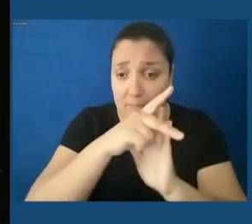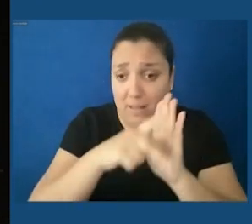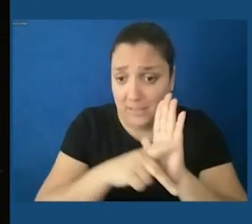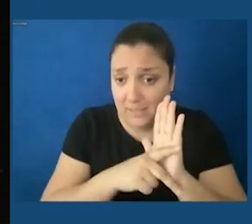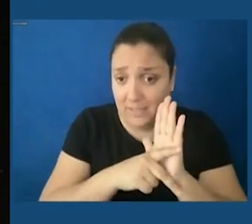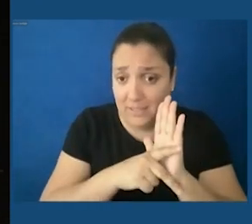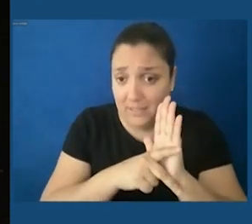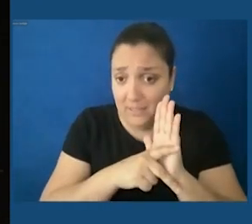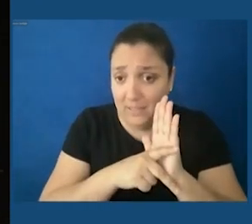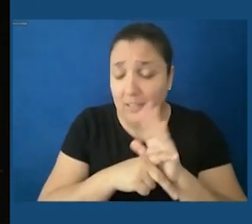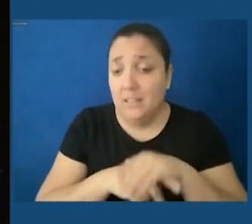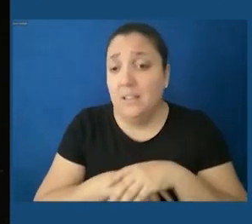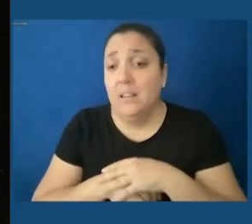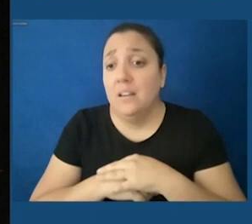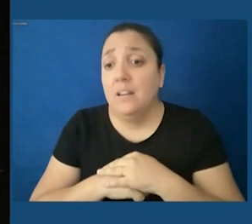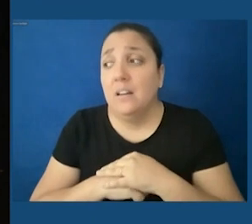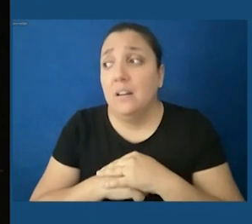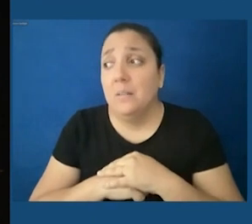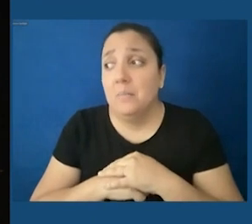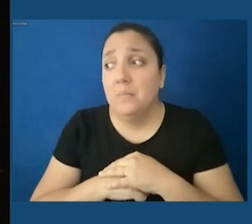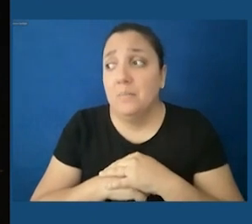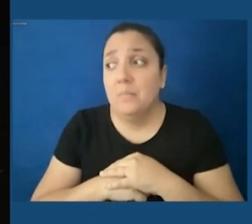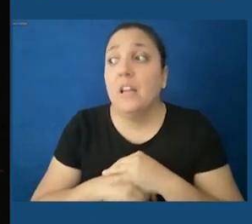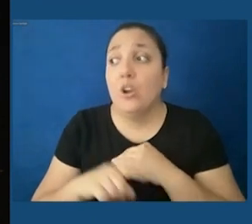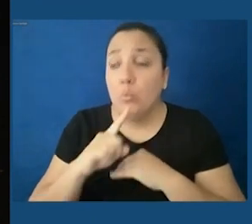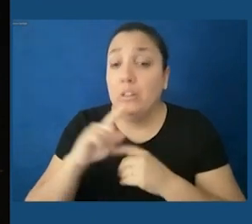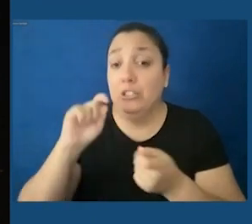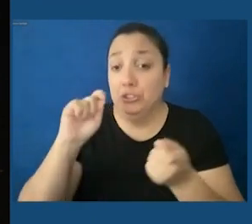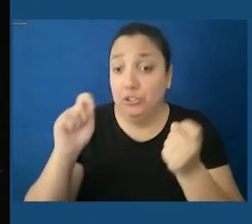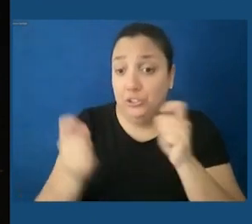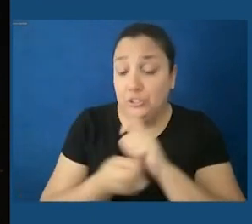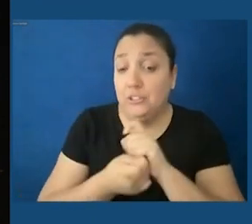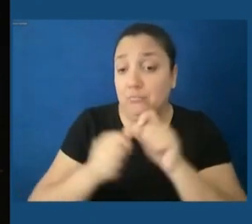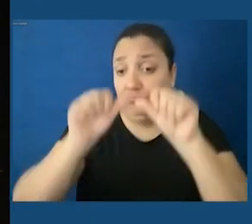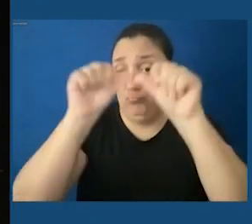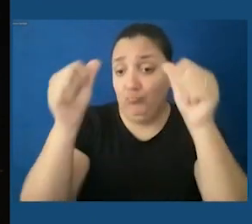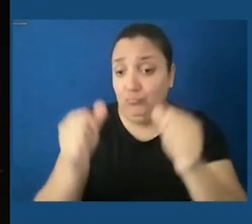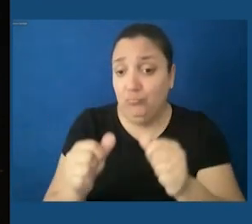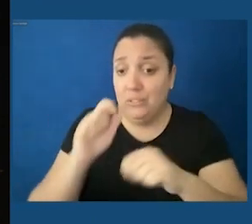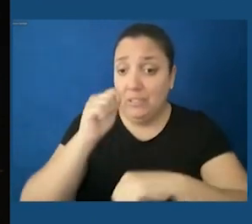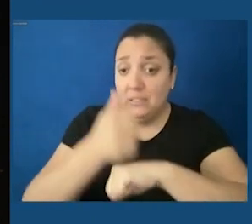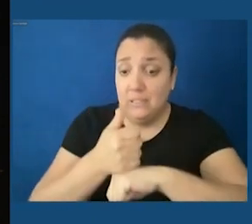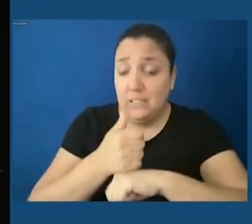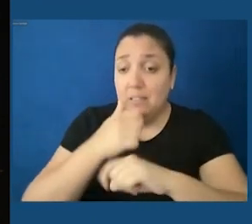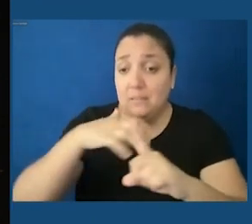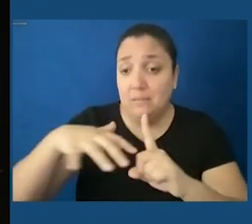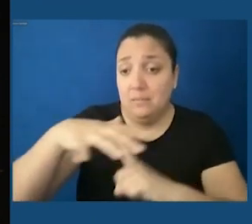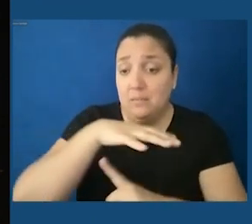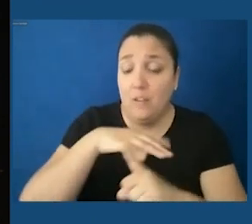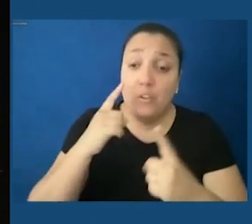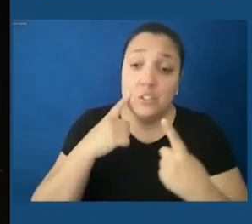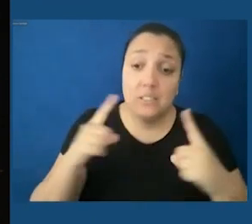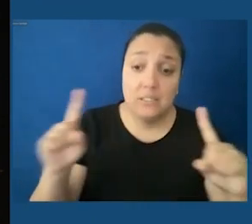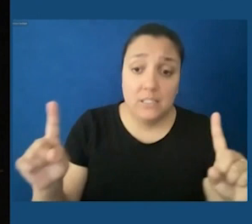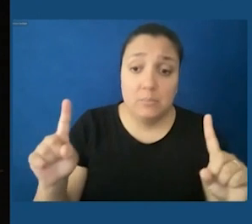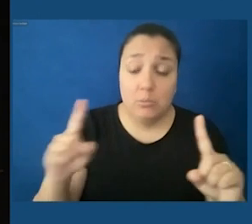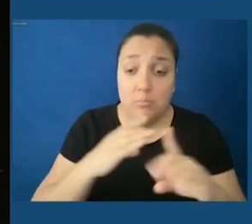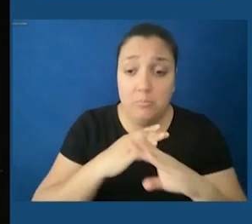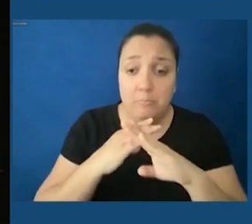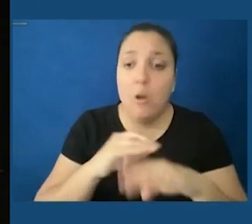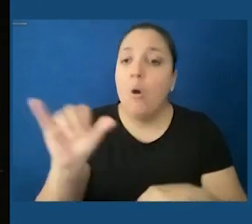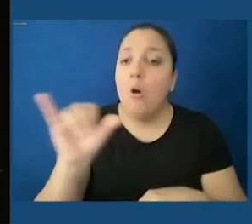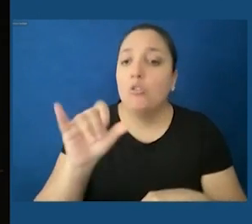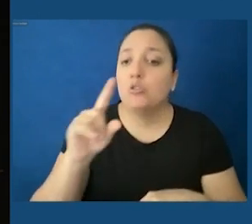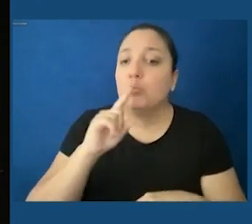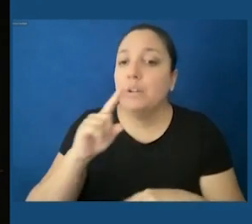primordial prevention that really shapes or sets conditions for successful prevention. But there's also